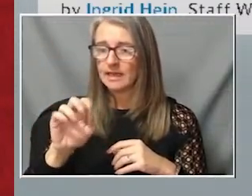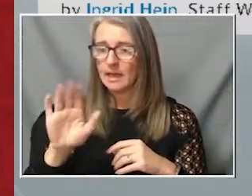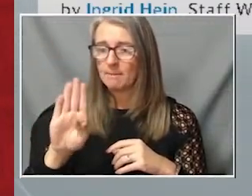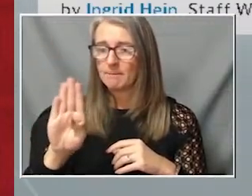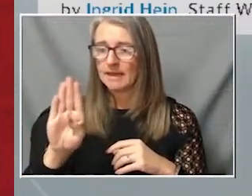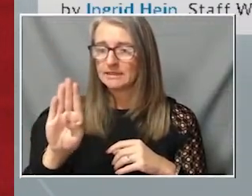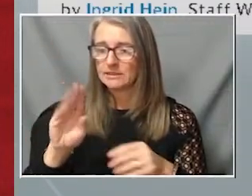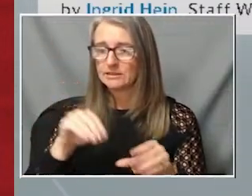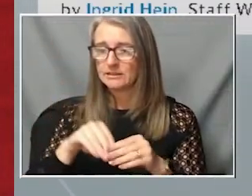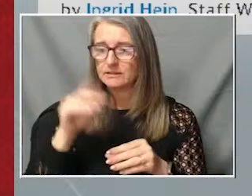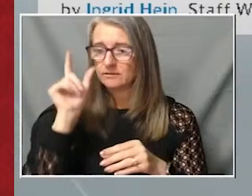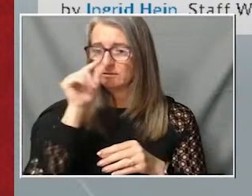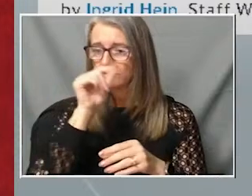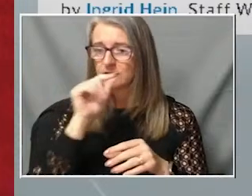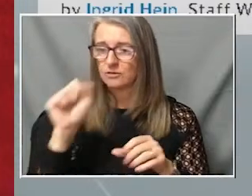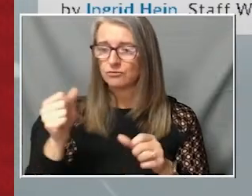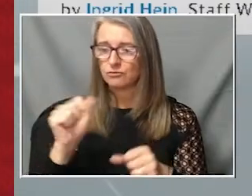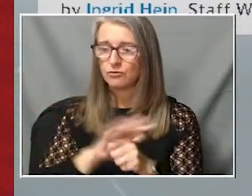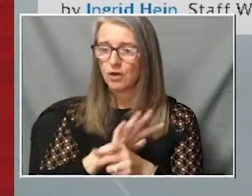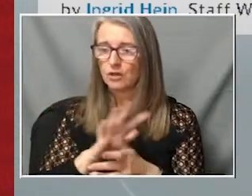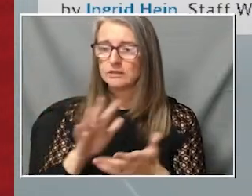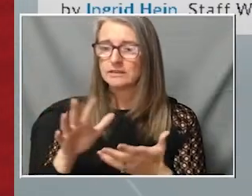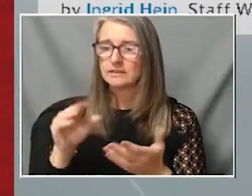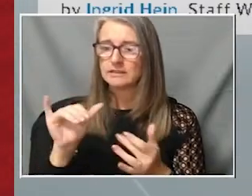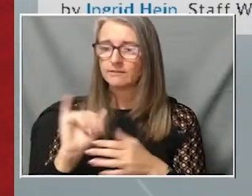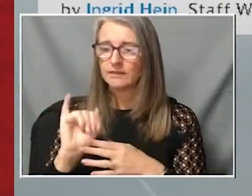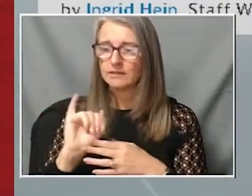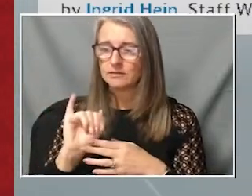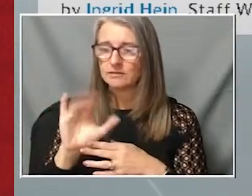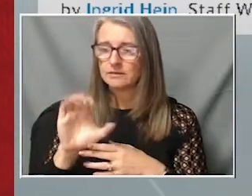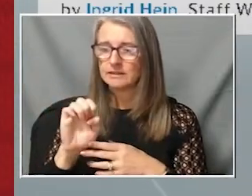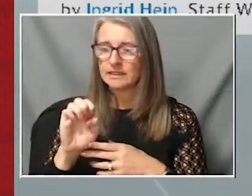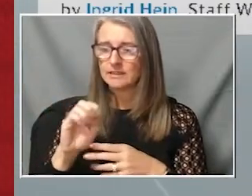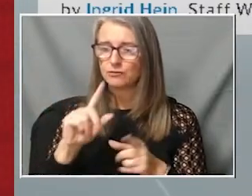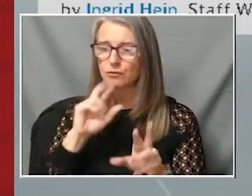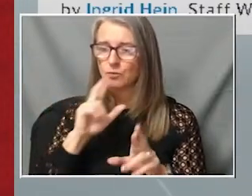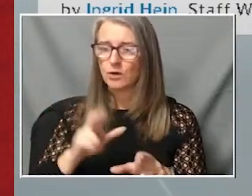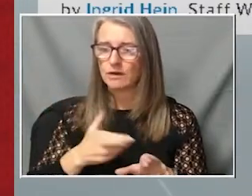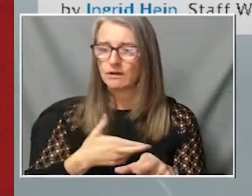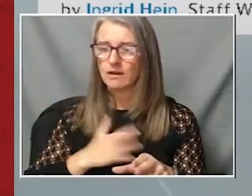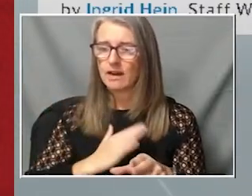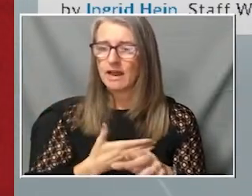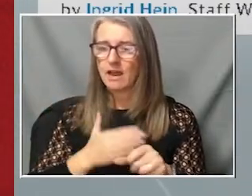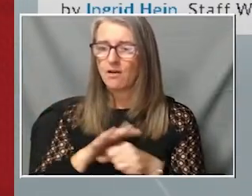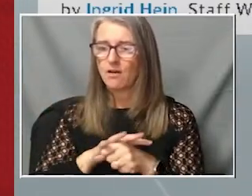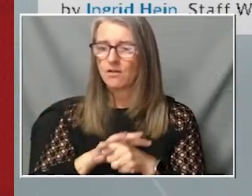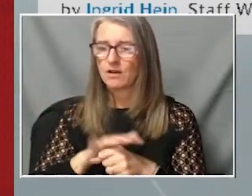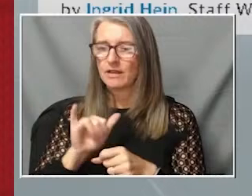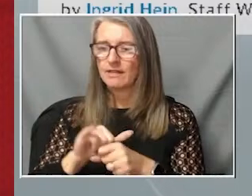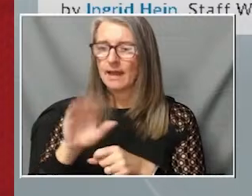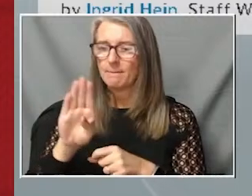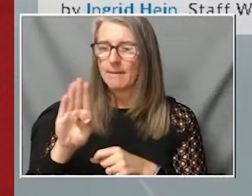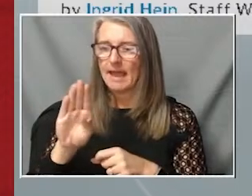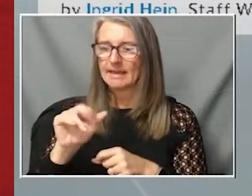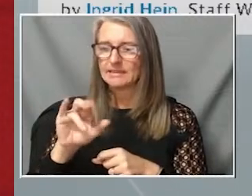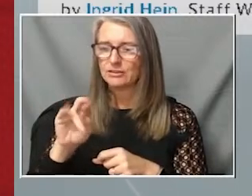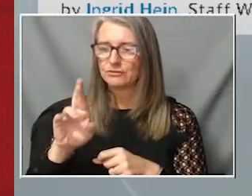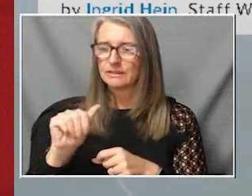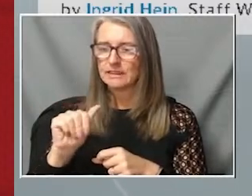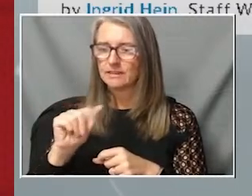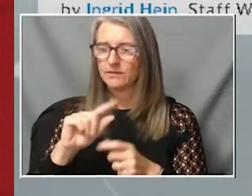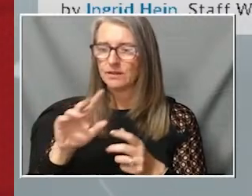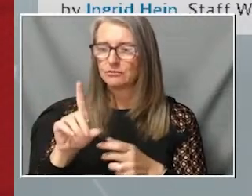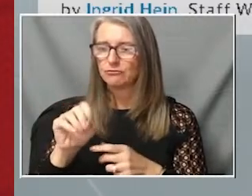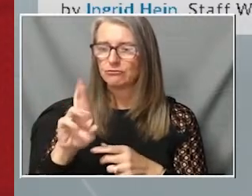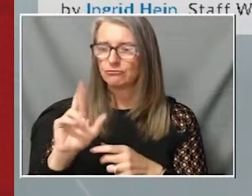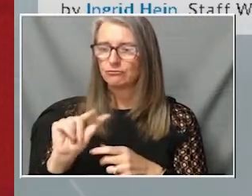eye drops caused infections. Now, none of these cases are reported in our area, but this particular strain of bacteria, it's very drug resistant.